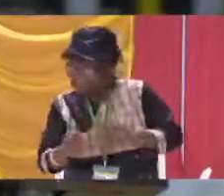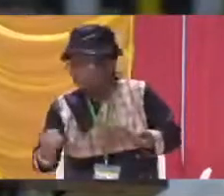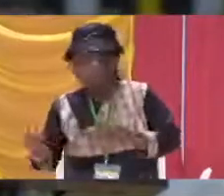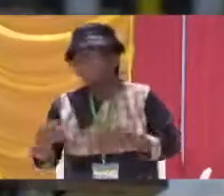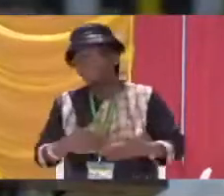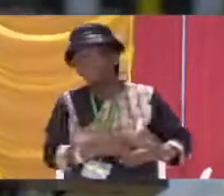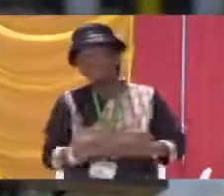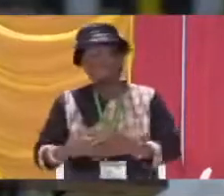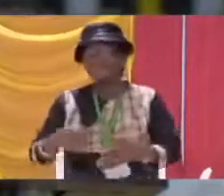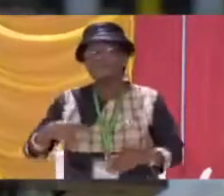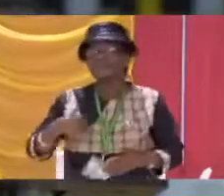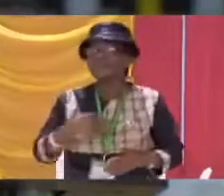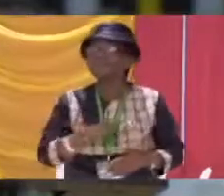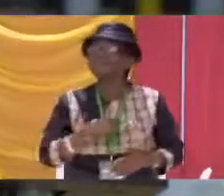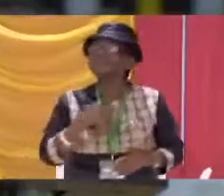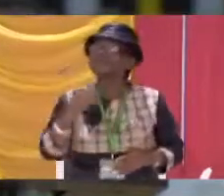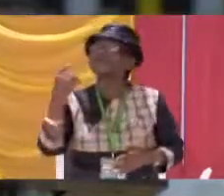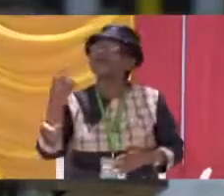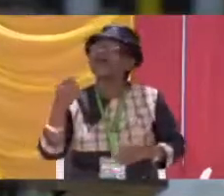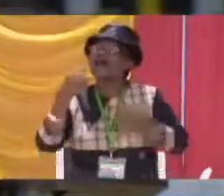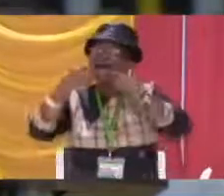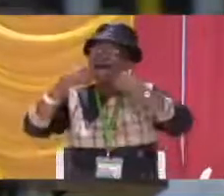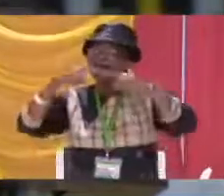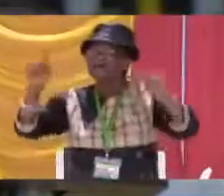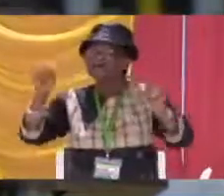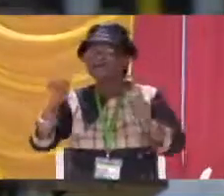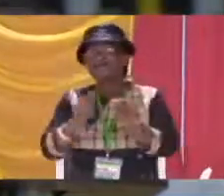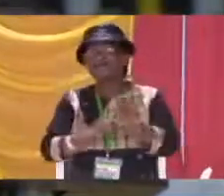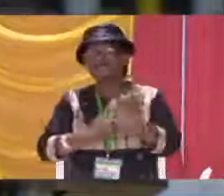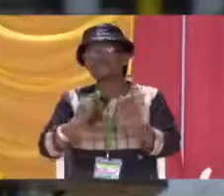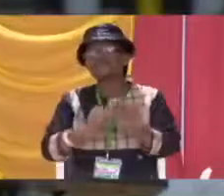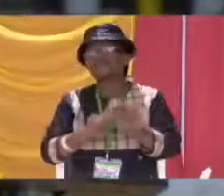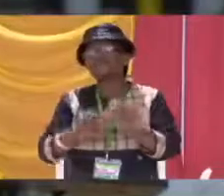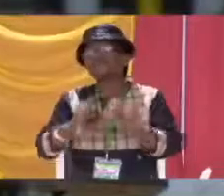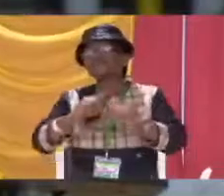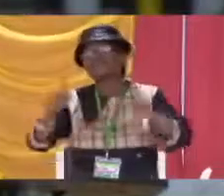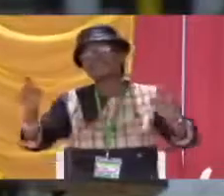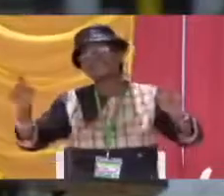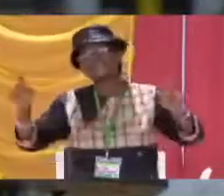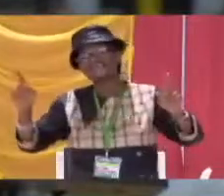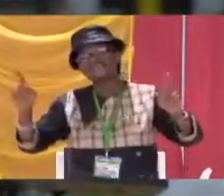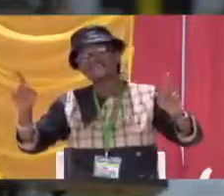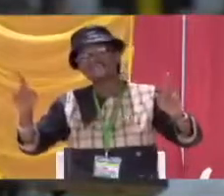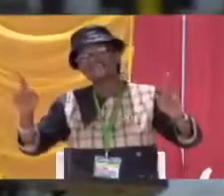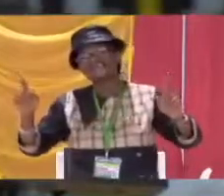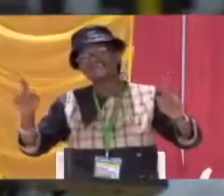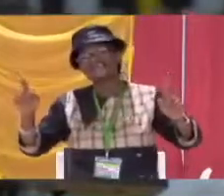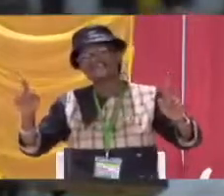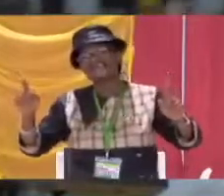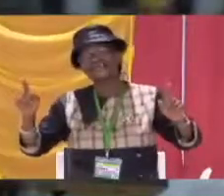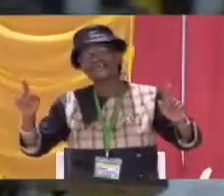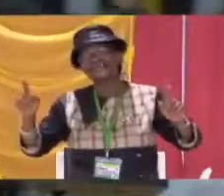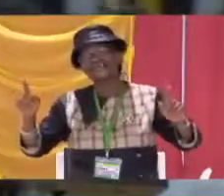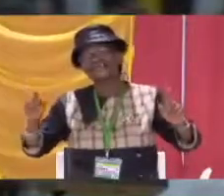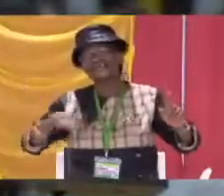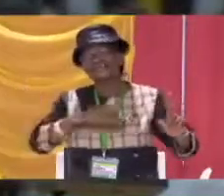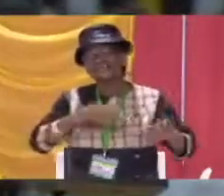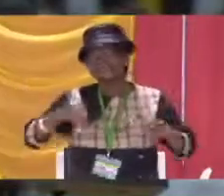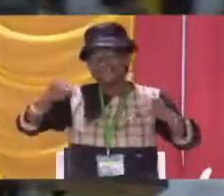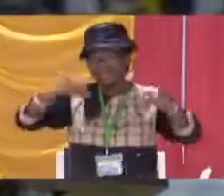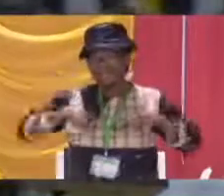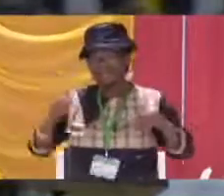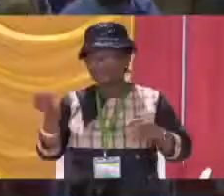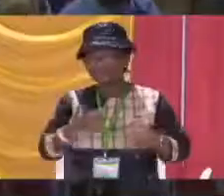announce every delivery had been easy. Father, accept our thanks in Jesus' name.